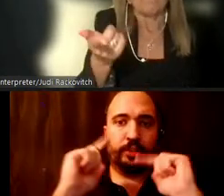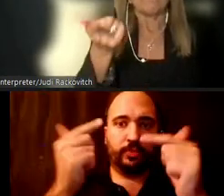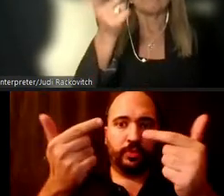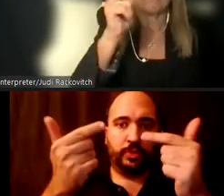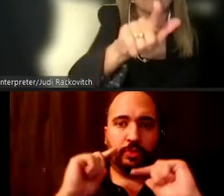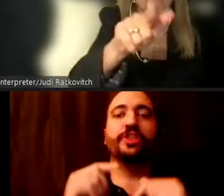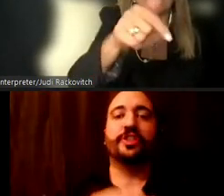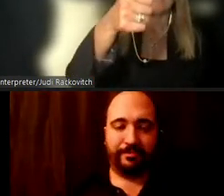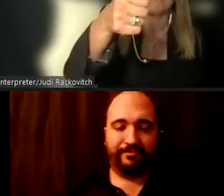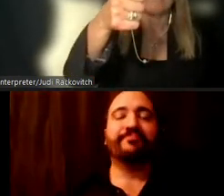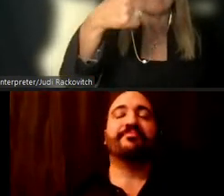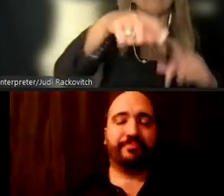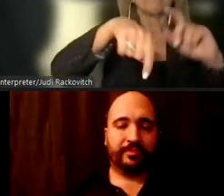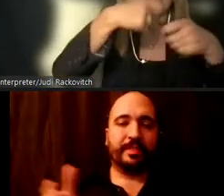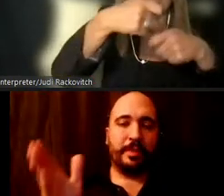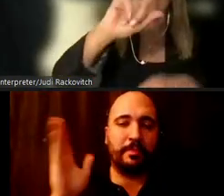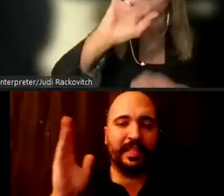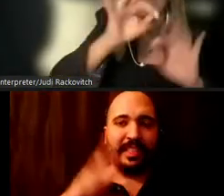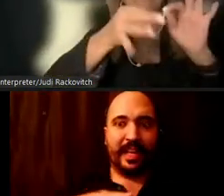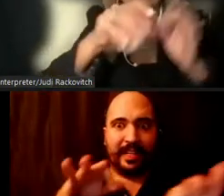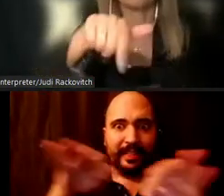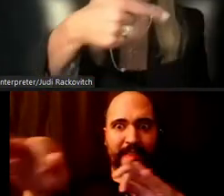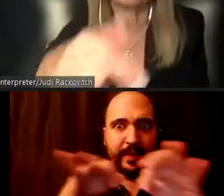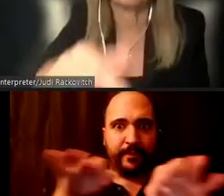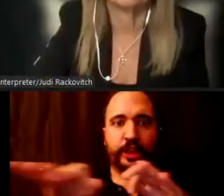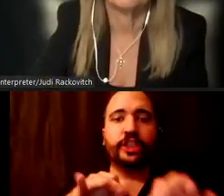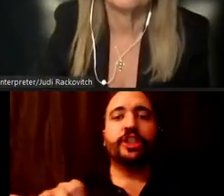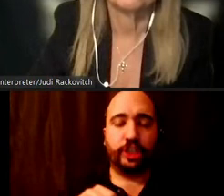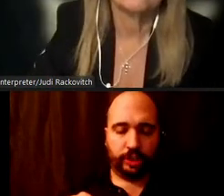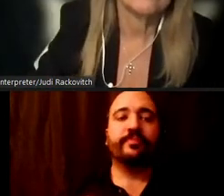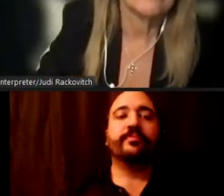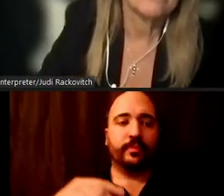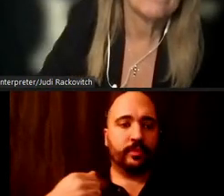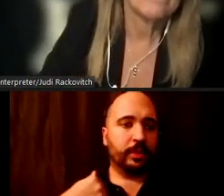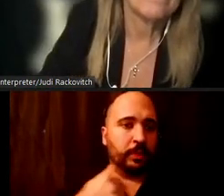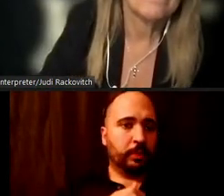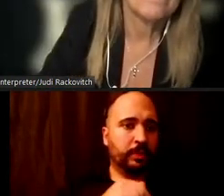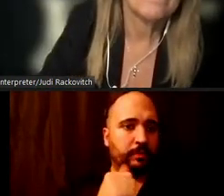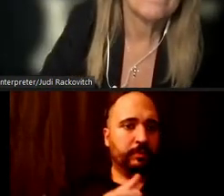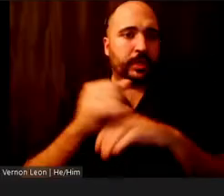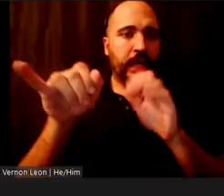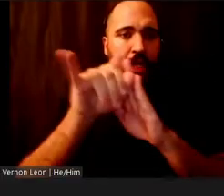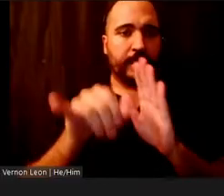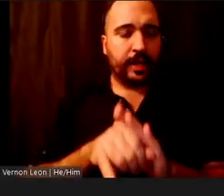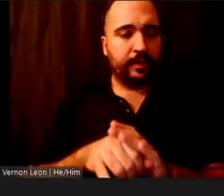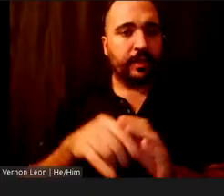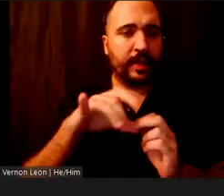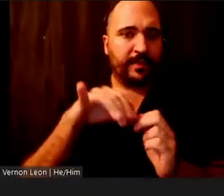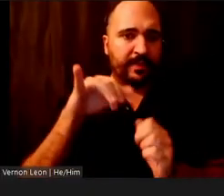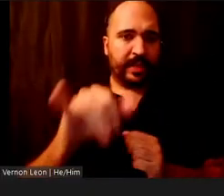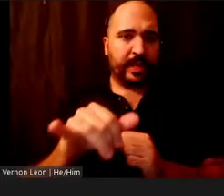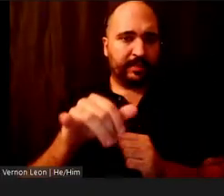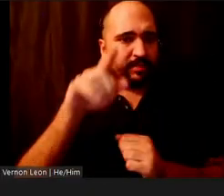definitions in the previous slide, we have identified the environmental justice populations in our 28-county study area.